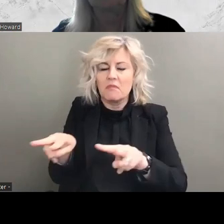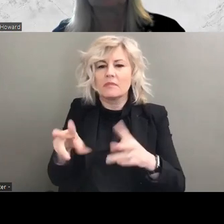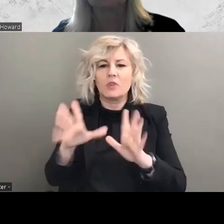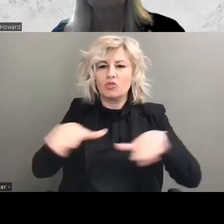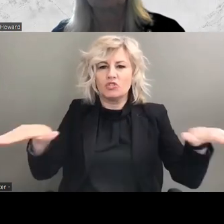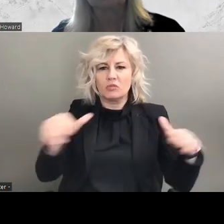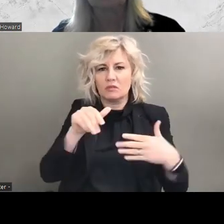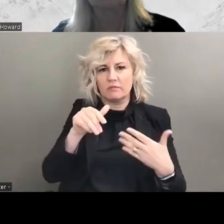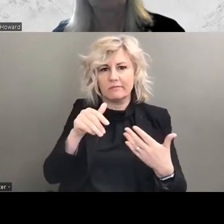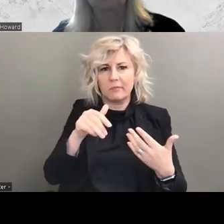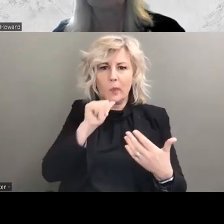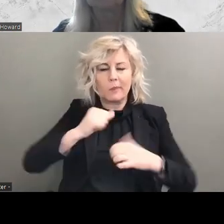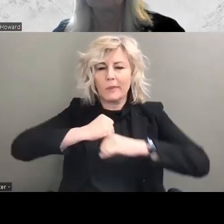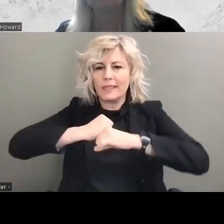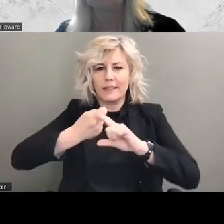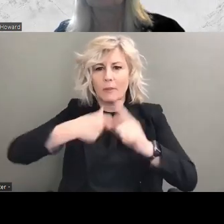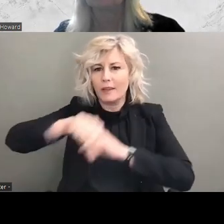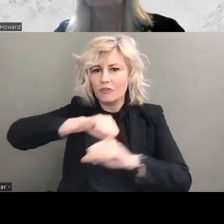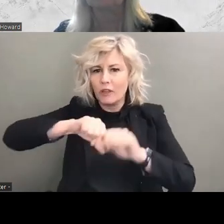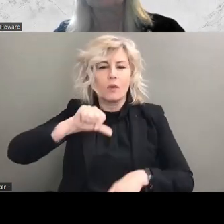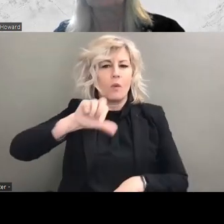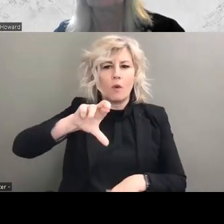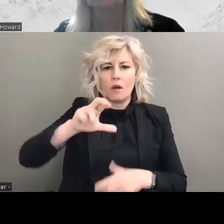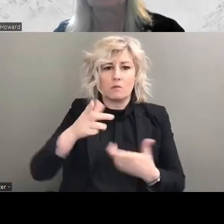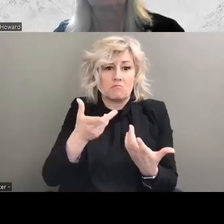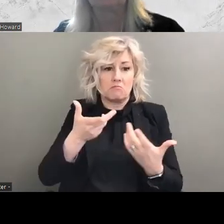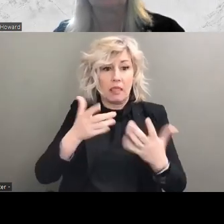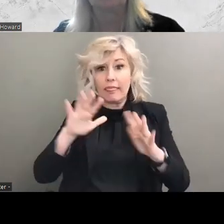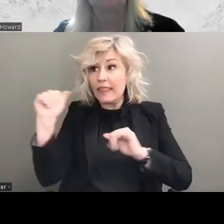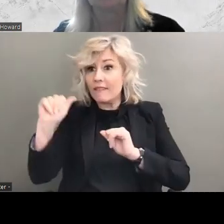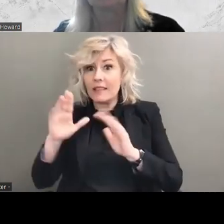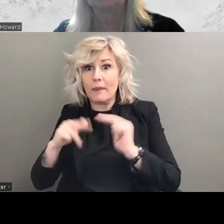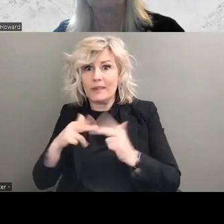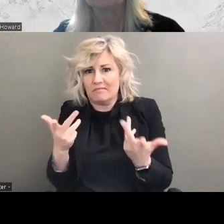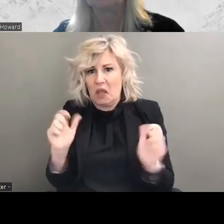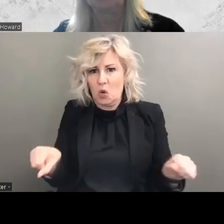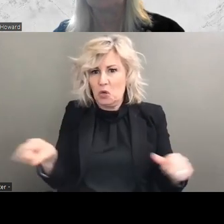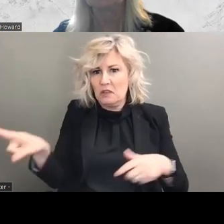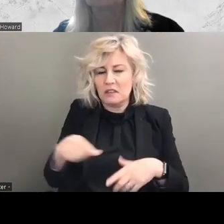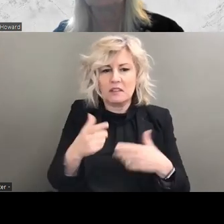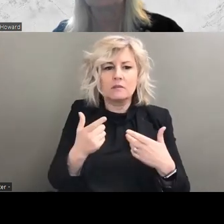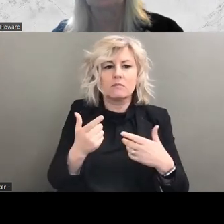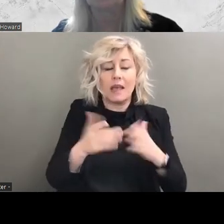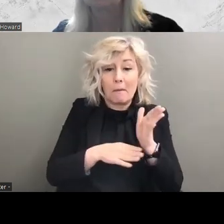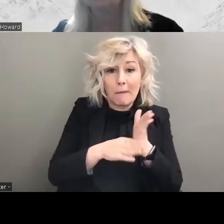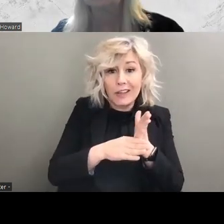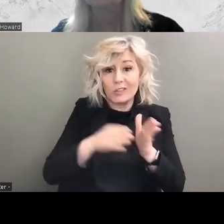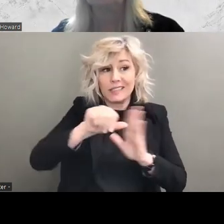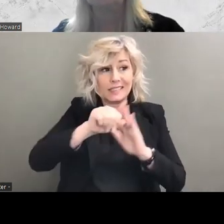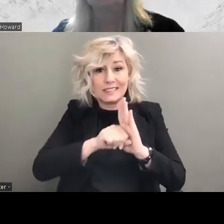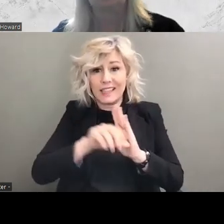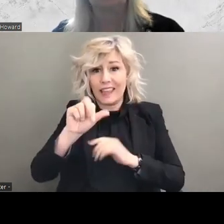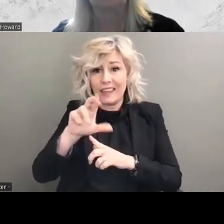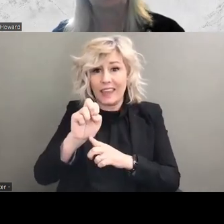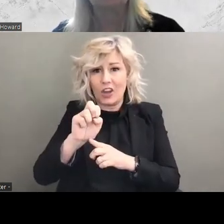not protected from one another or prevented from leaving the building. And then obviously minors in state care would